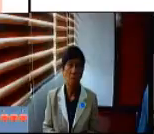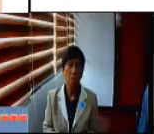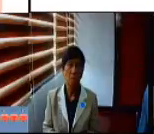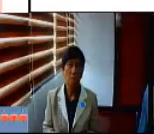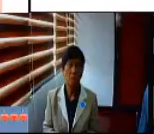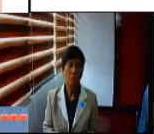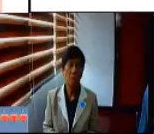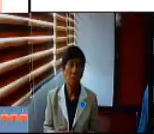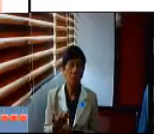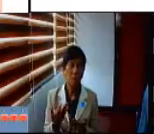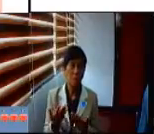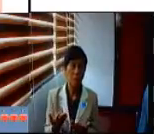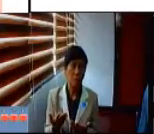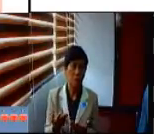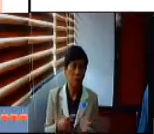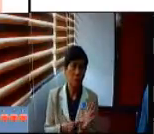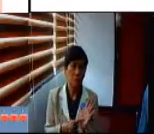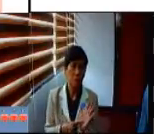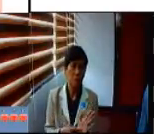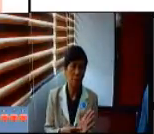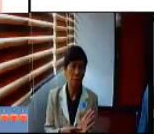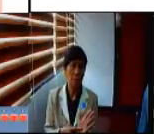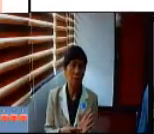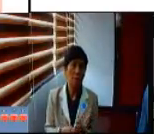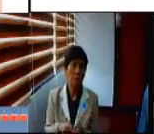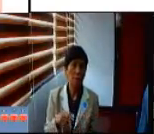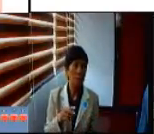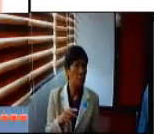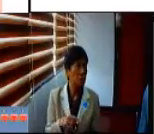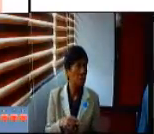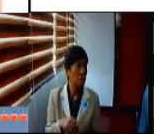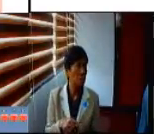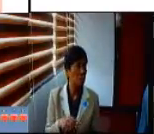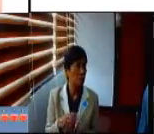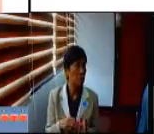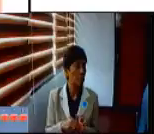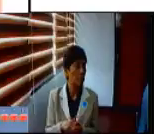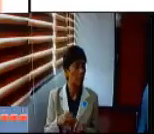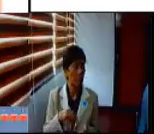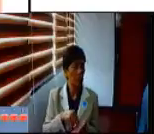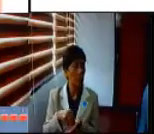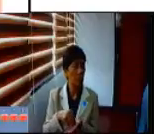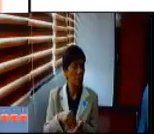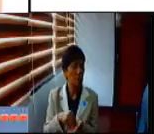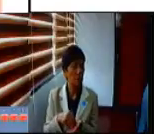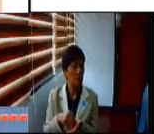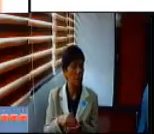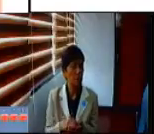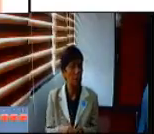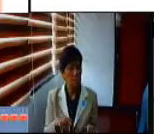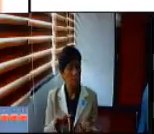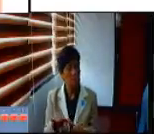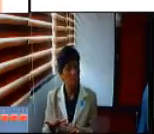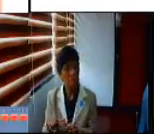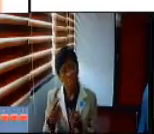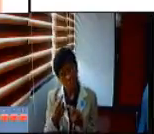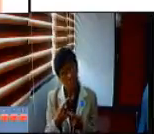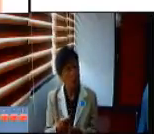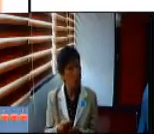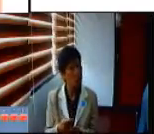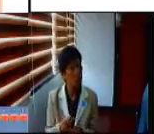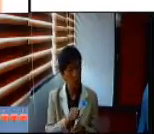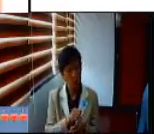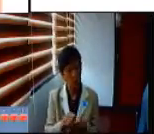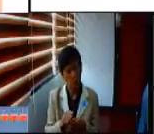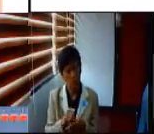In this one, I'm just showing yung mga rubrics. I'll not dwell into that. The parameters that we tried to score during the